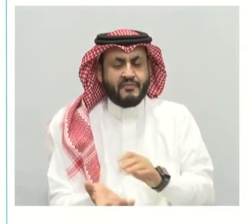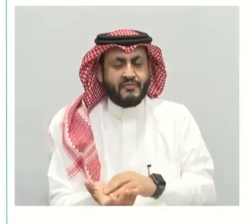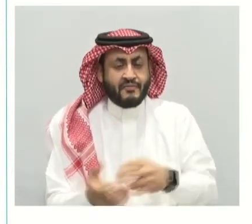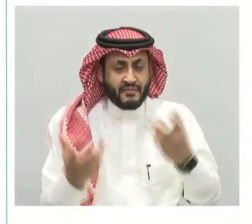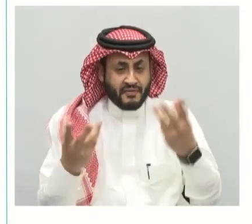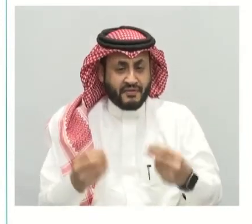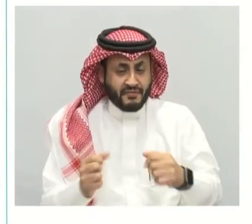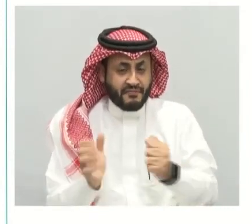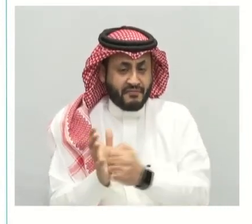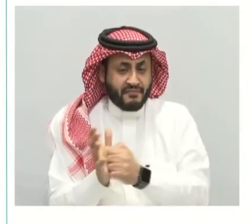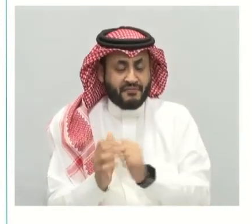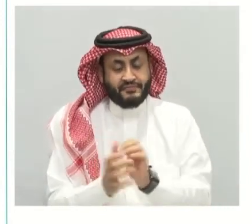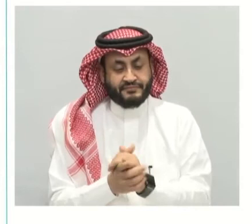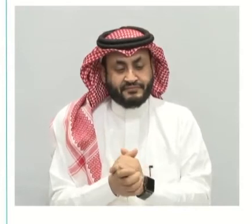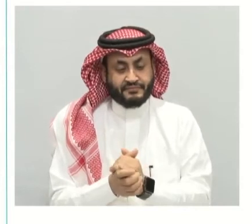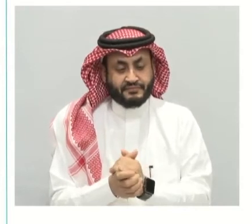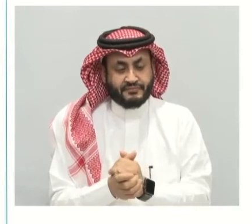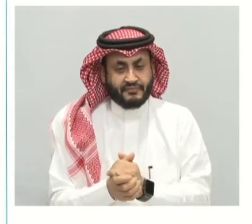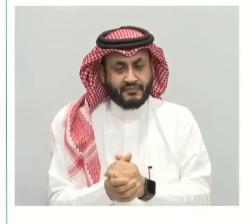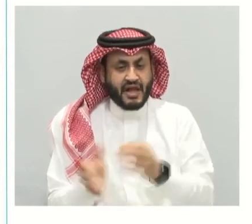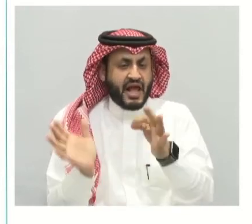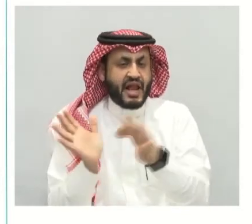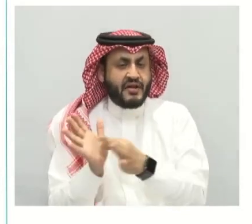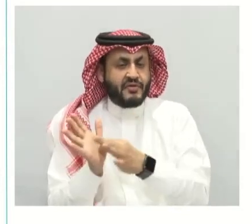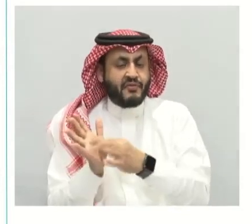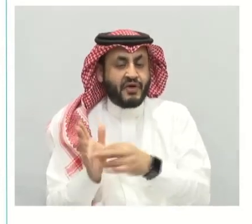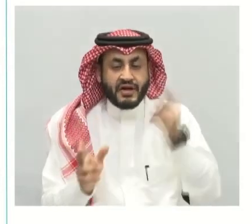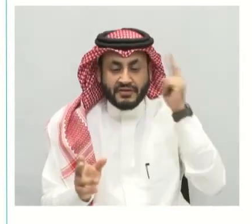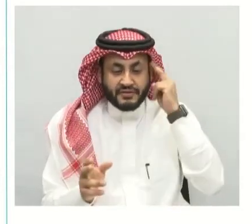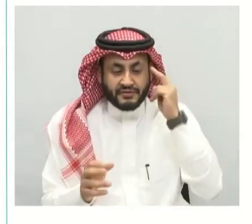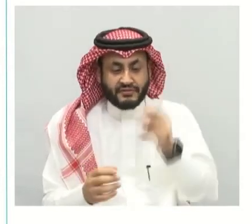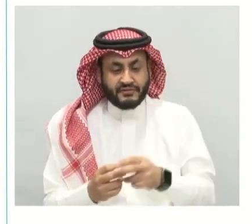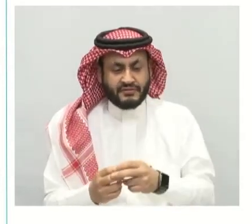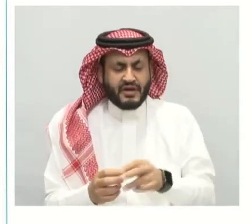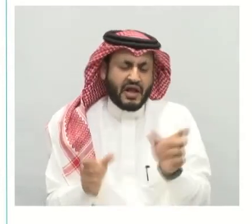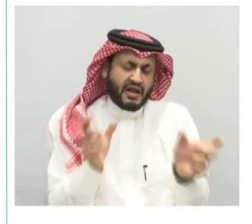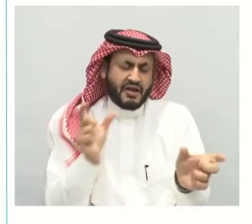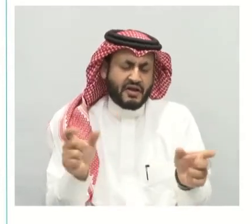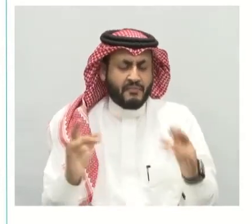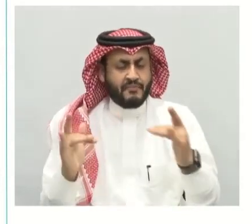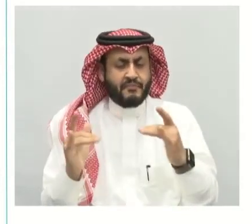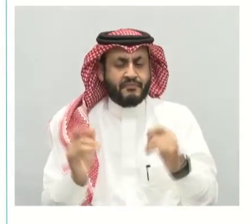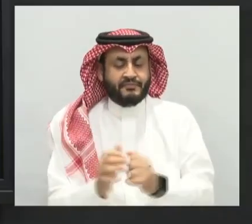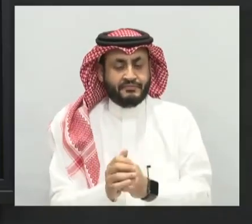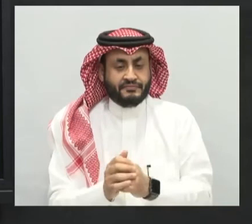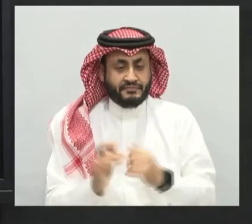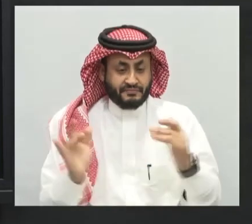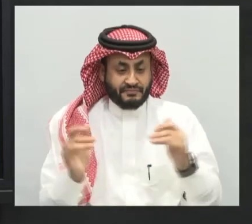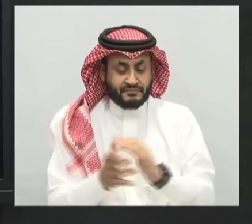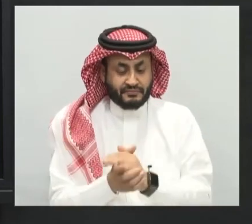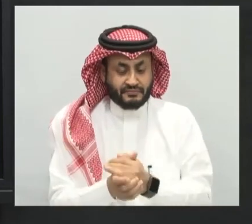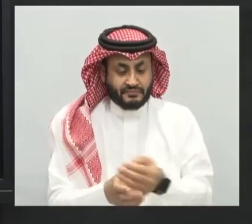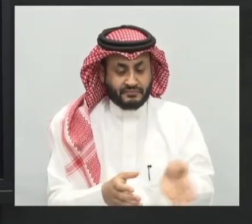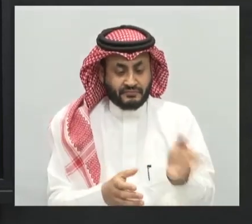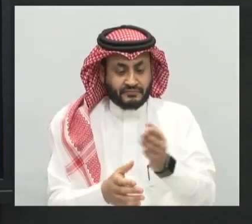maybe Saudi Arabia, and the type of resort, maybe cultural or environmental. We have chosen environmental, and that was an example.